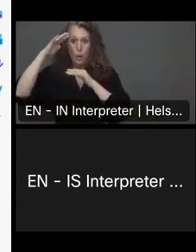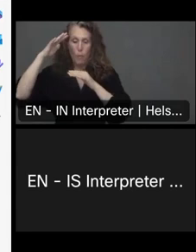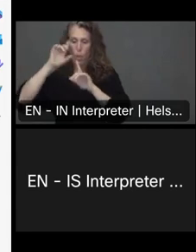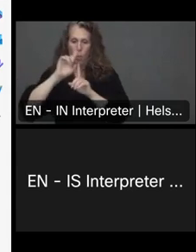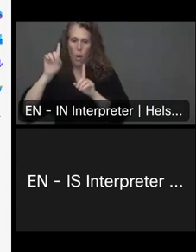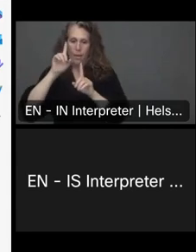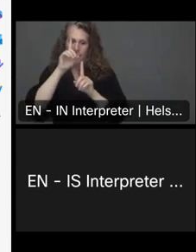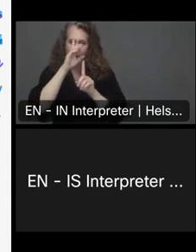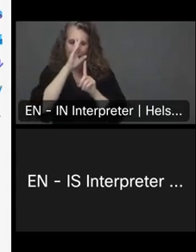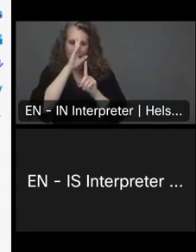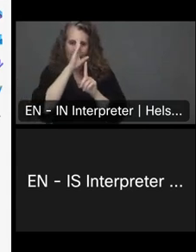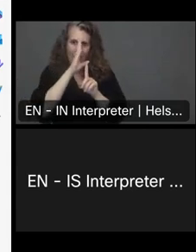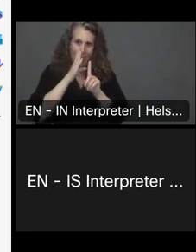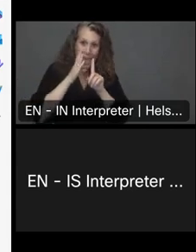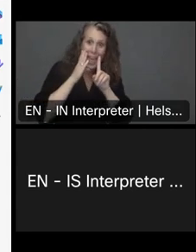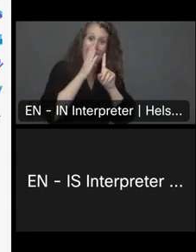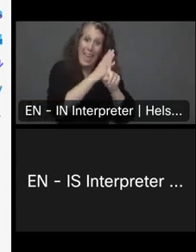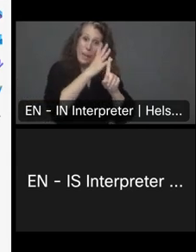the least possible effort.